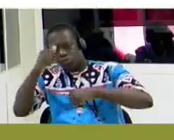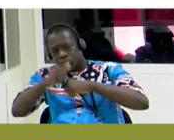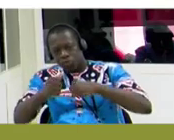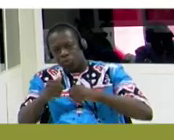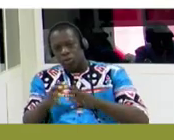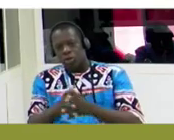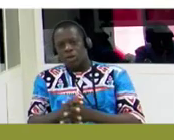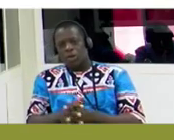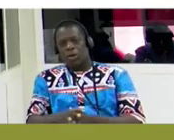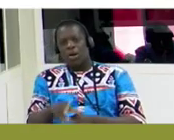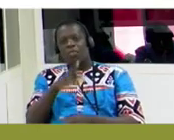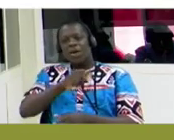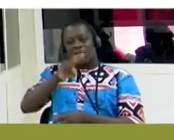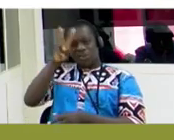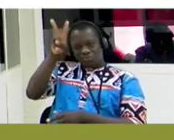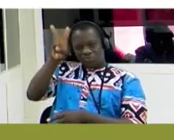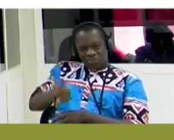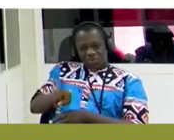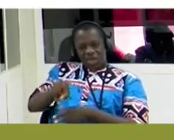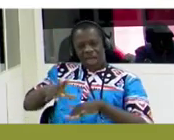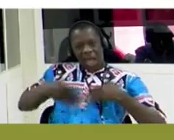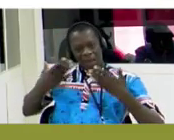Did he look happy?